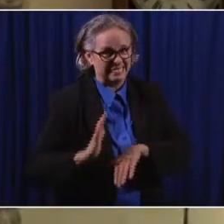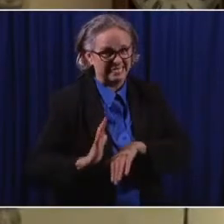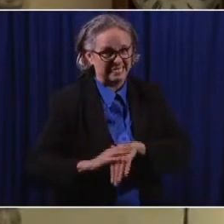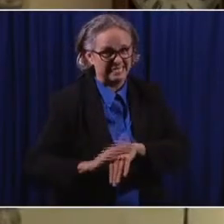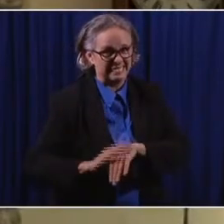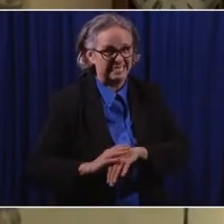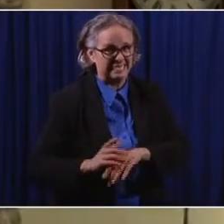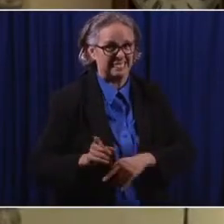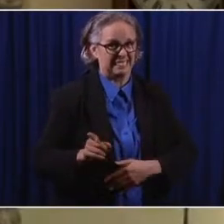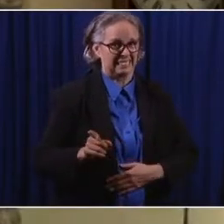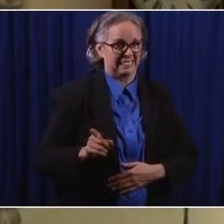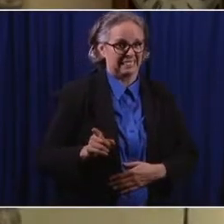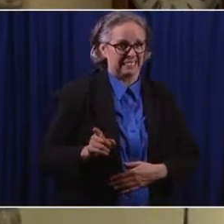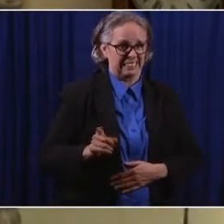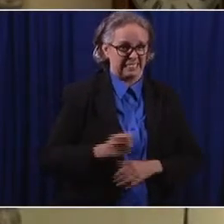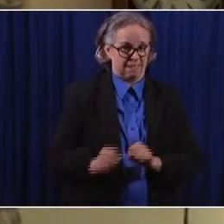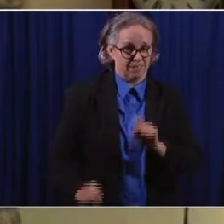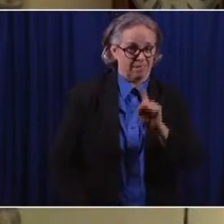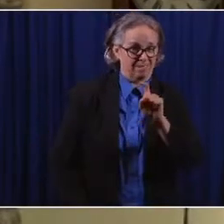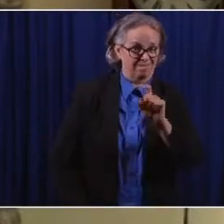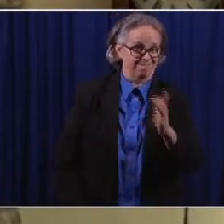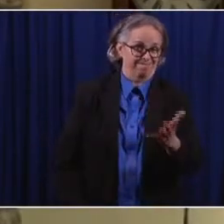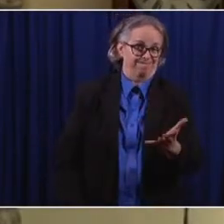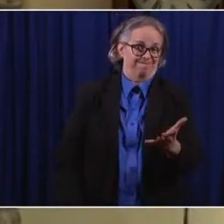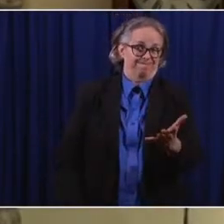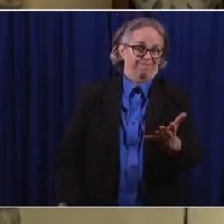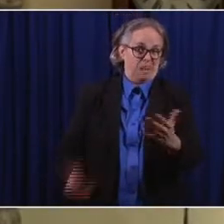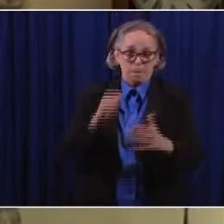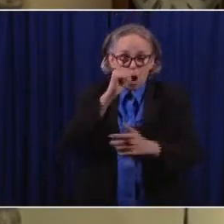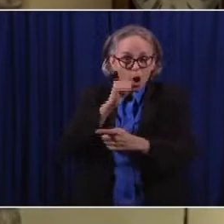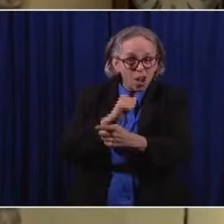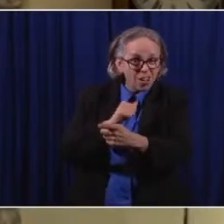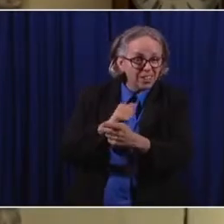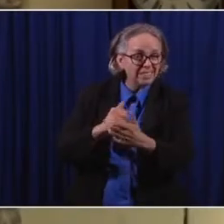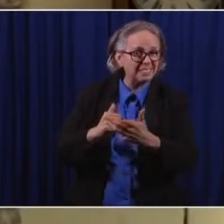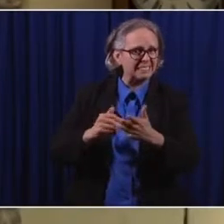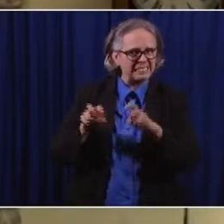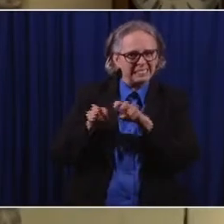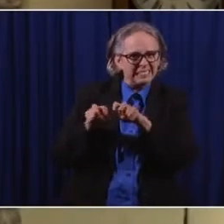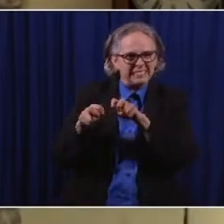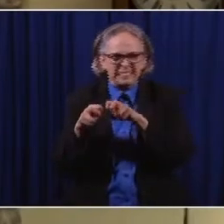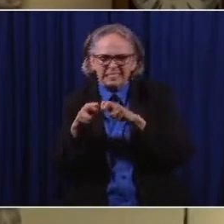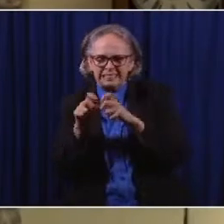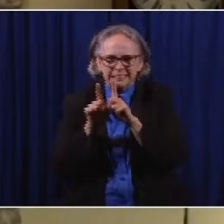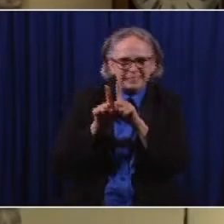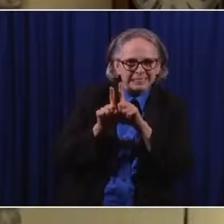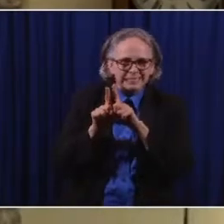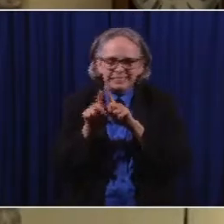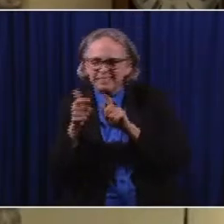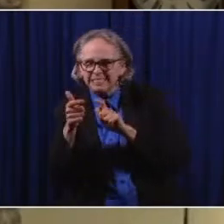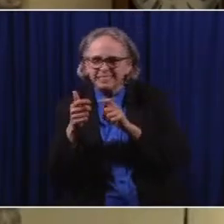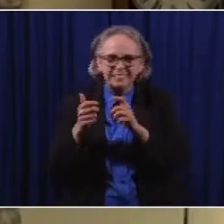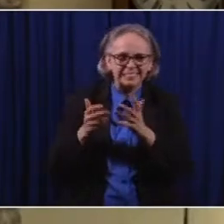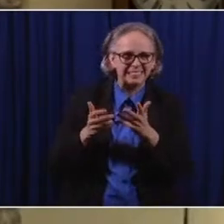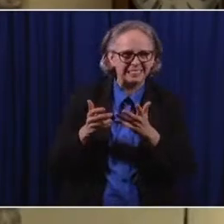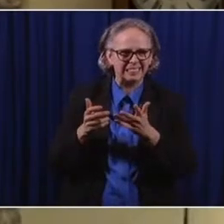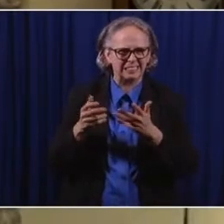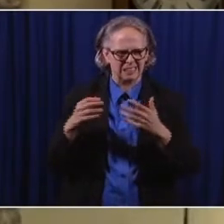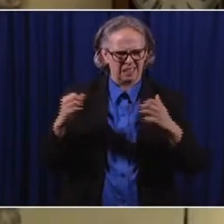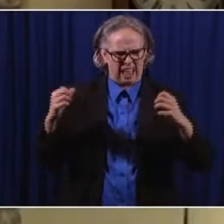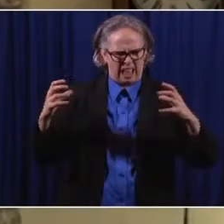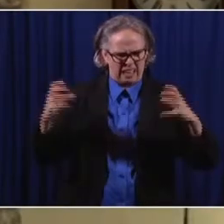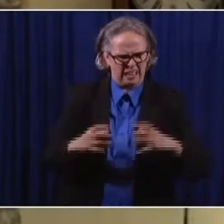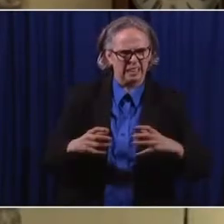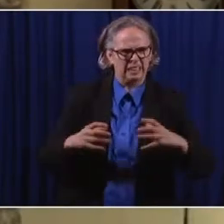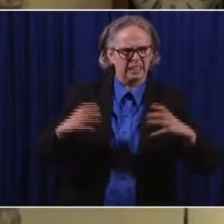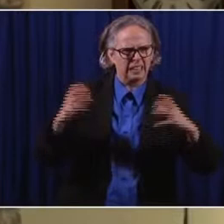was, is it safe? You know, I have a concern, frankly, about what results if a lot of people are getting